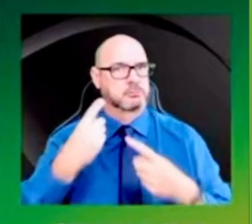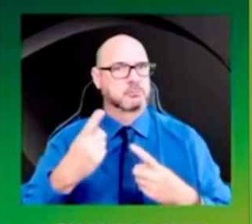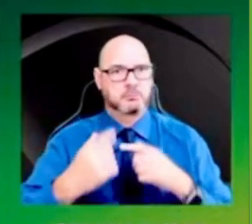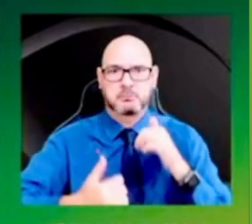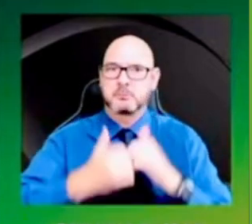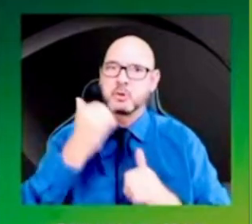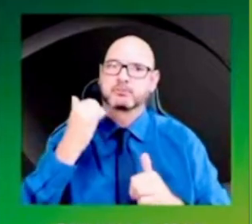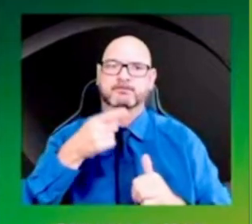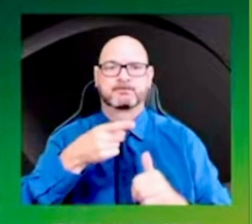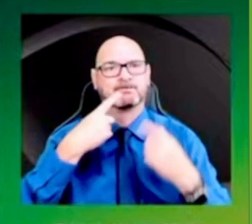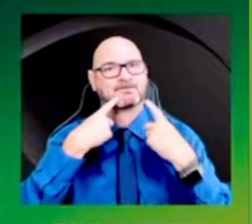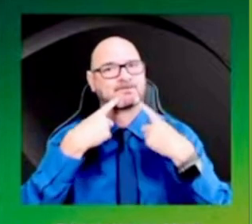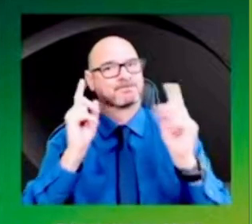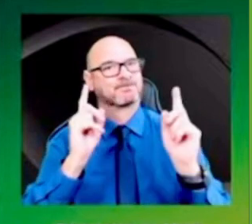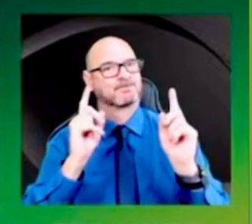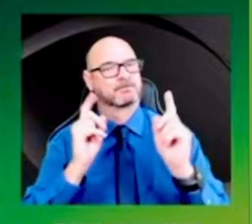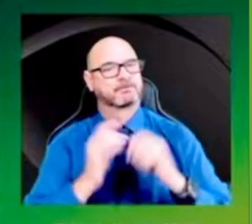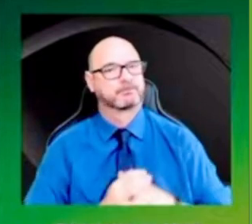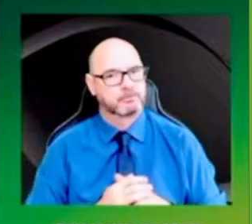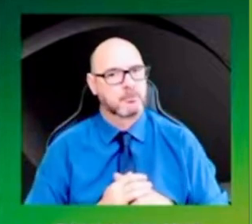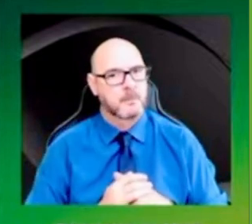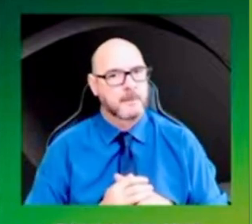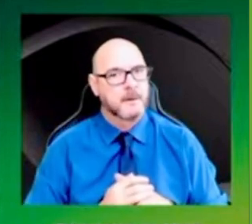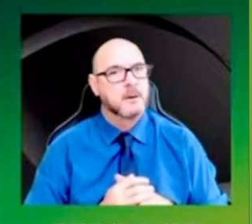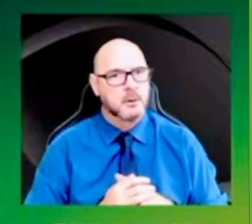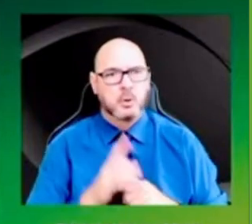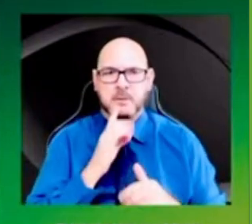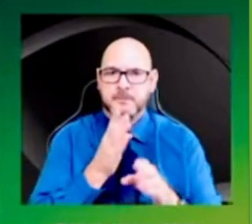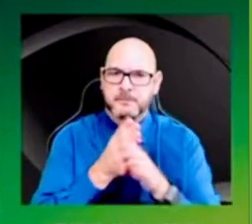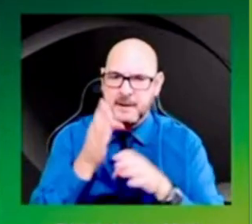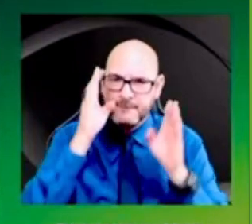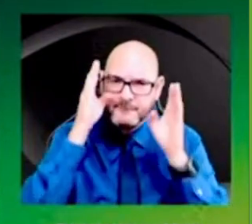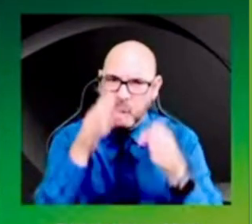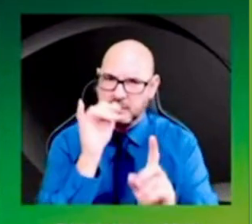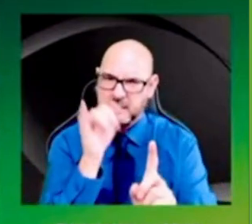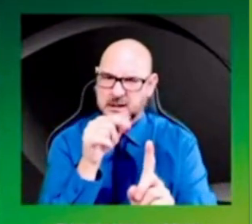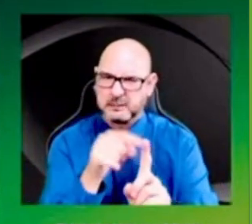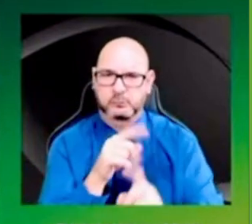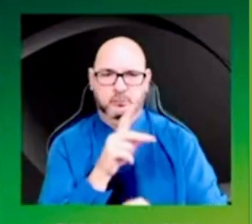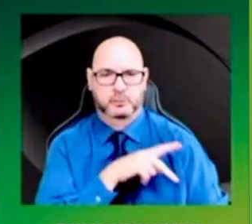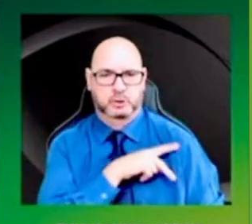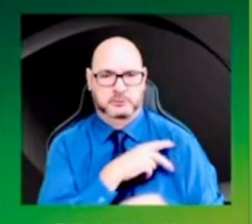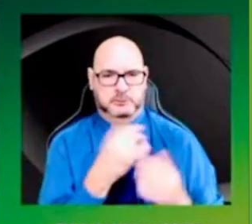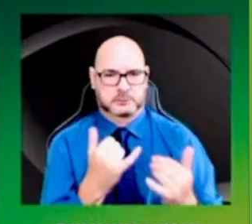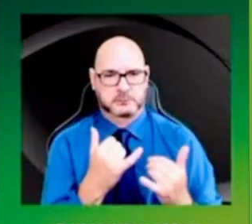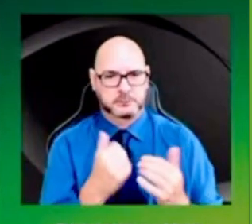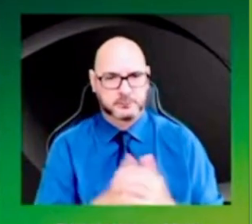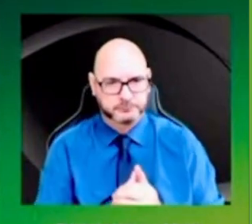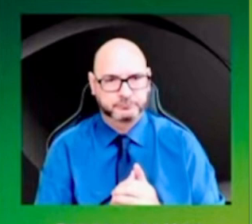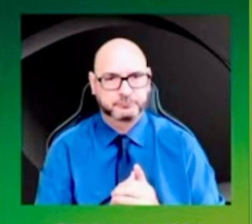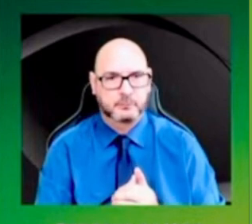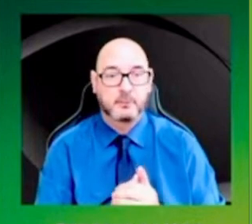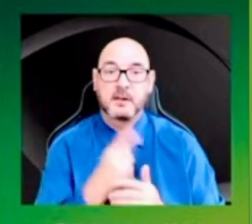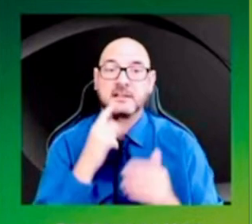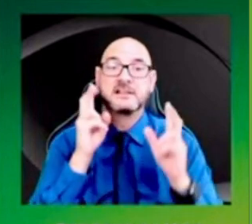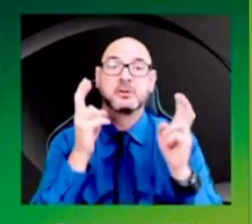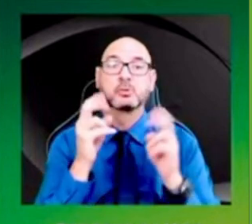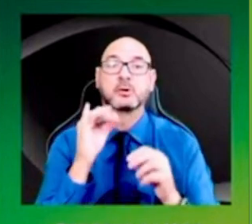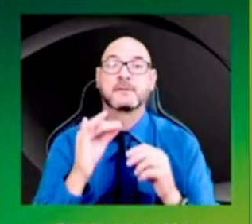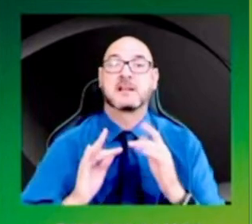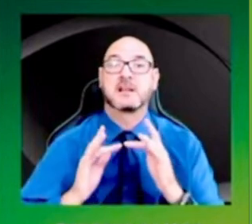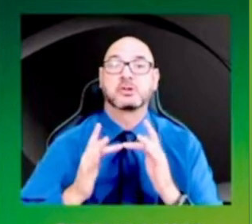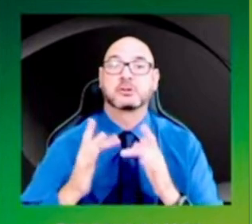the main focus of my trip this time. And one of them is the issue of digital inclusion.